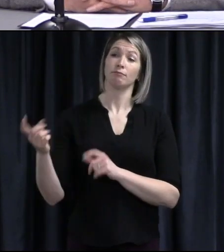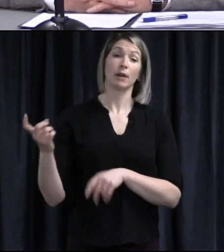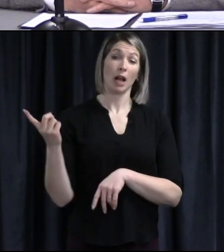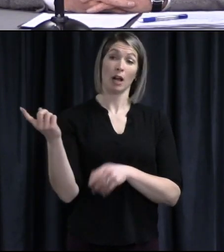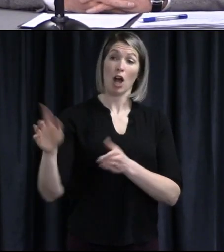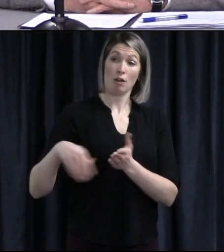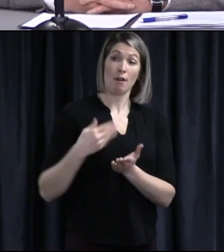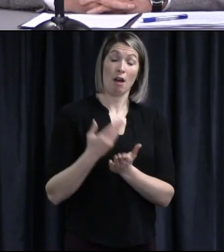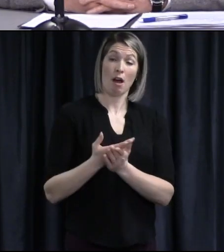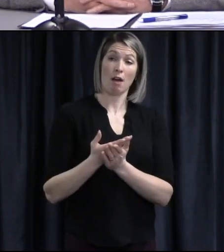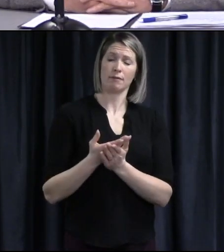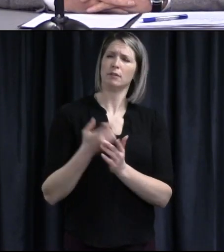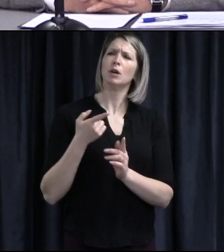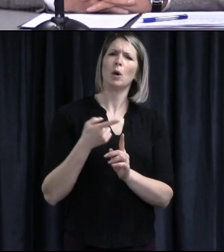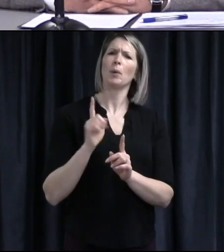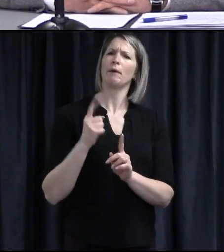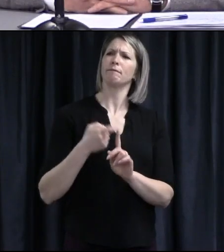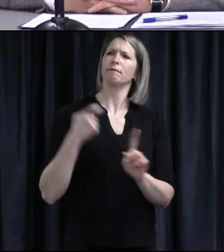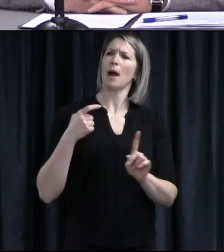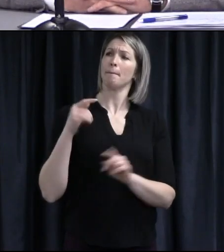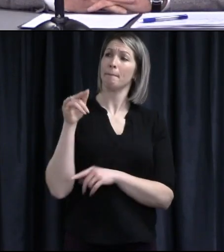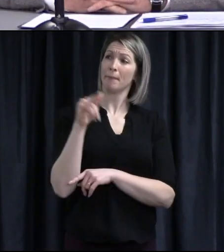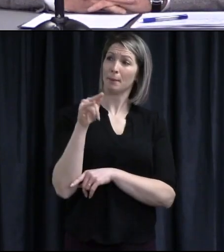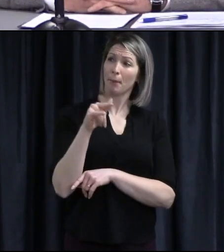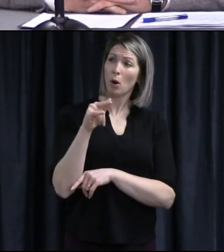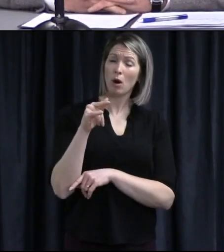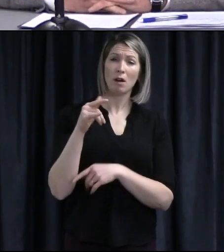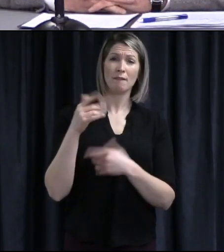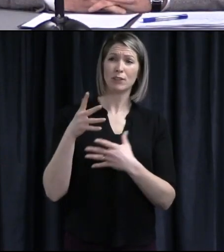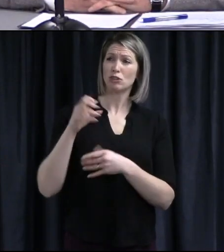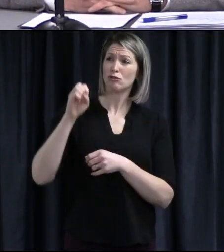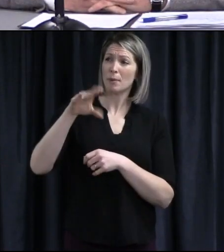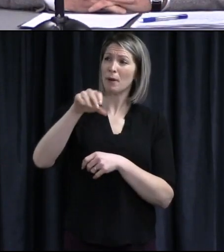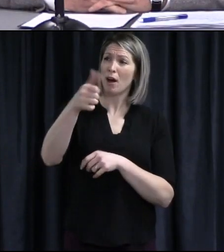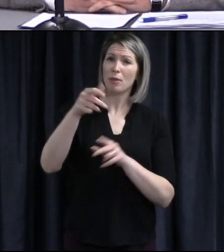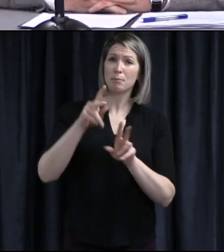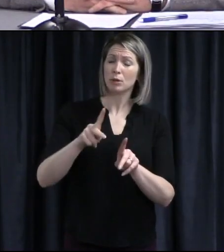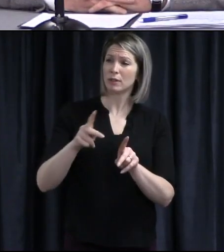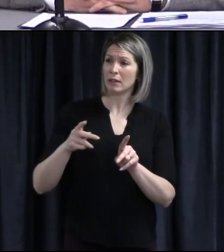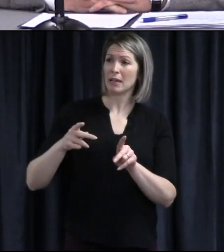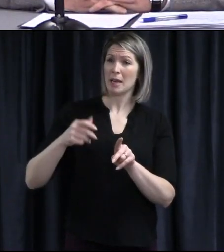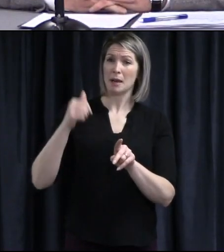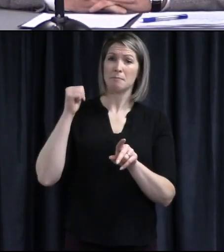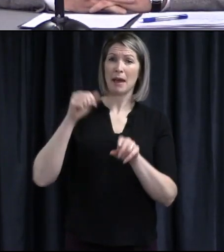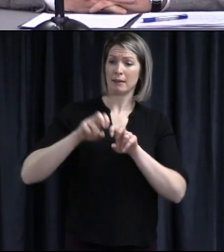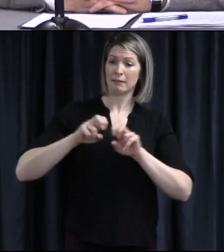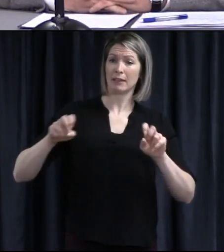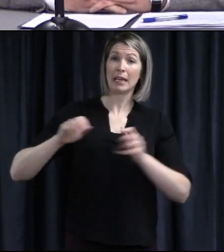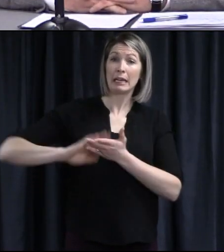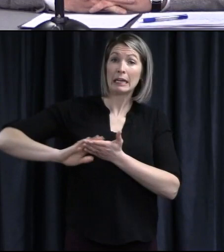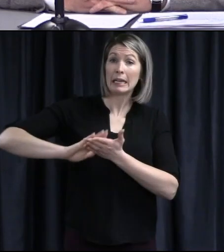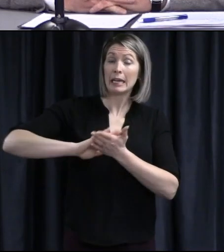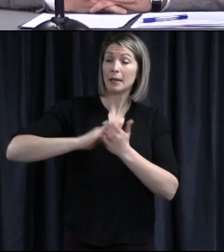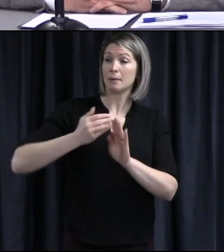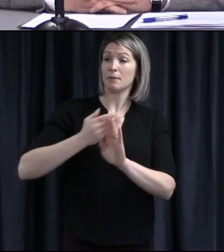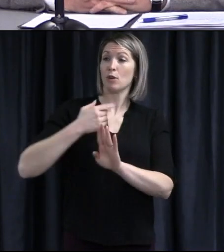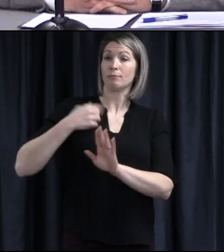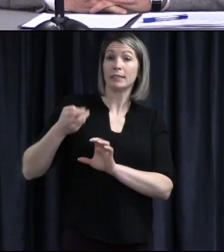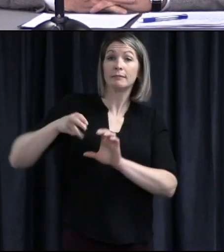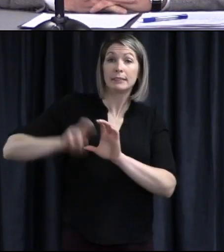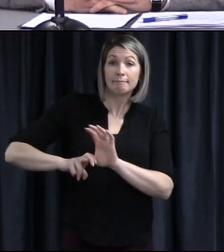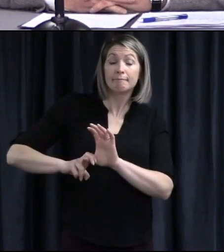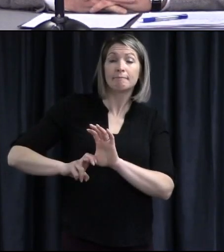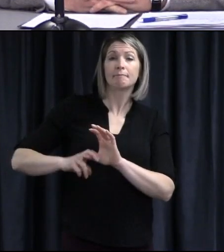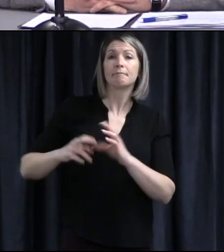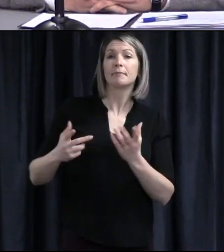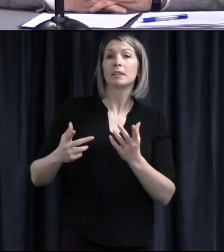person in the back seat? Has it been cleaned since that? But is there any protocol there to protect not just the